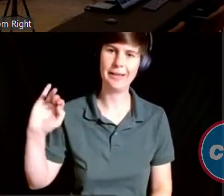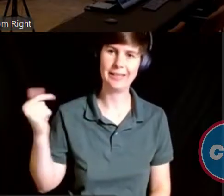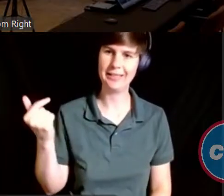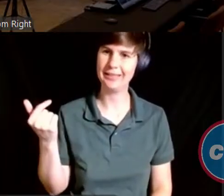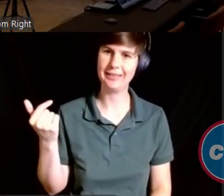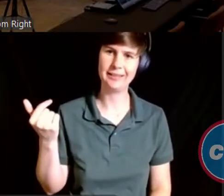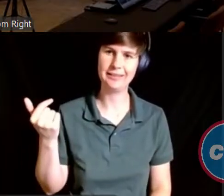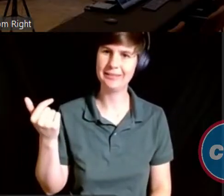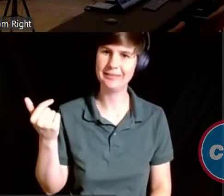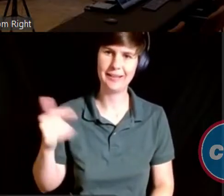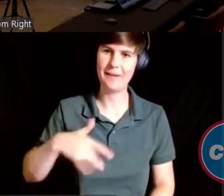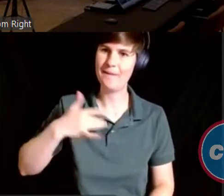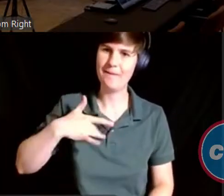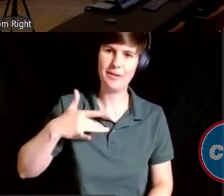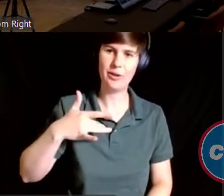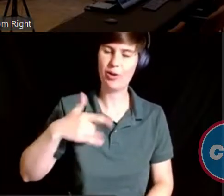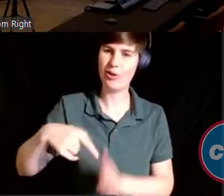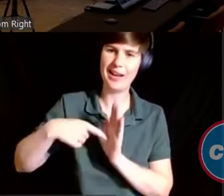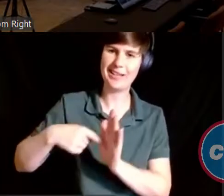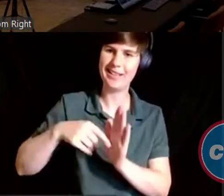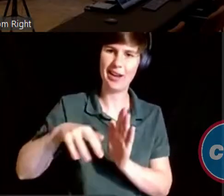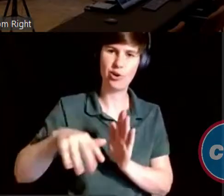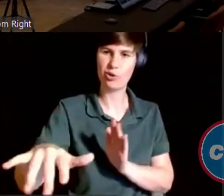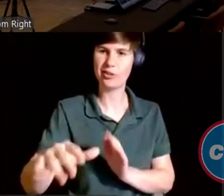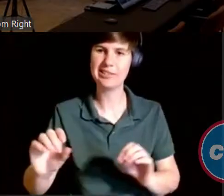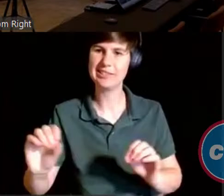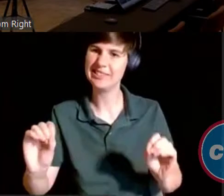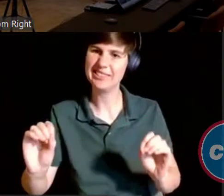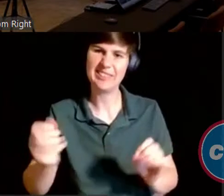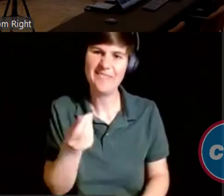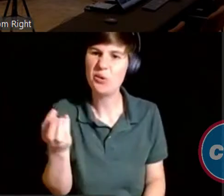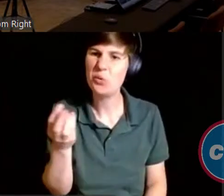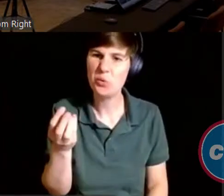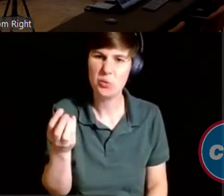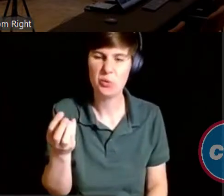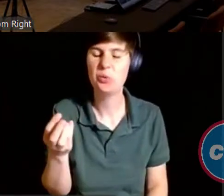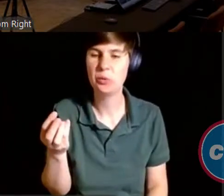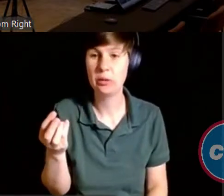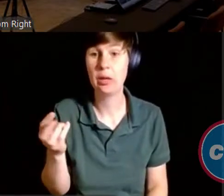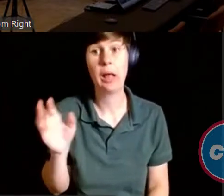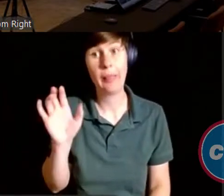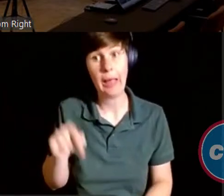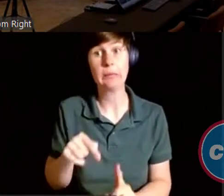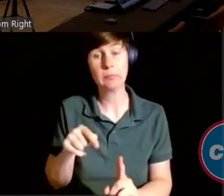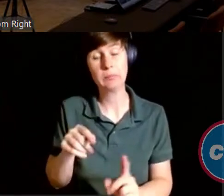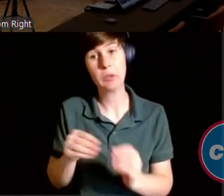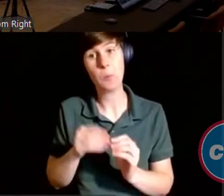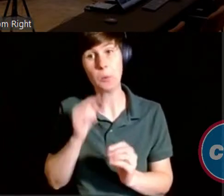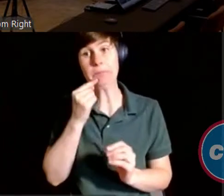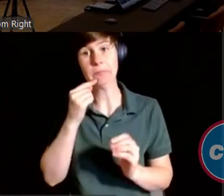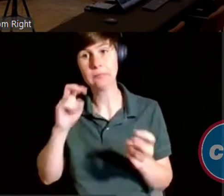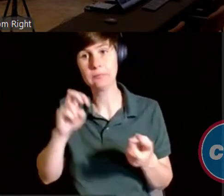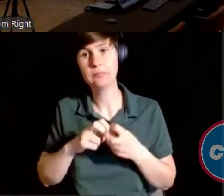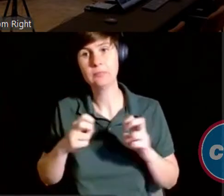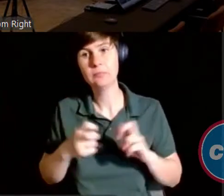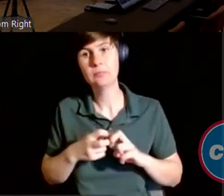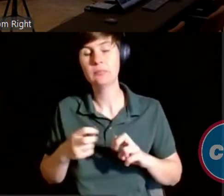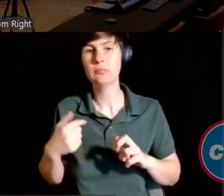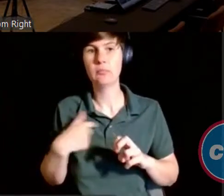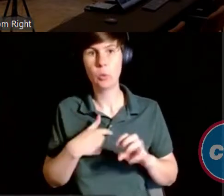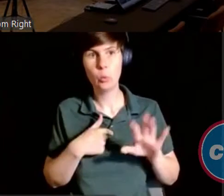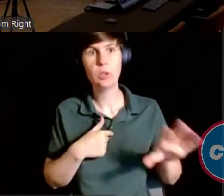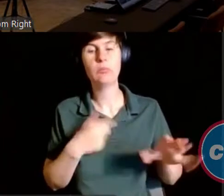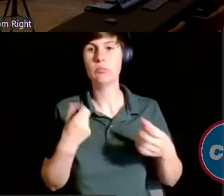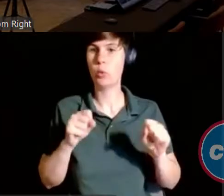I'm aware of. There's very small examples, and so that's kind of a bigger issue overall. So we take pieces from that and try to incorporate